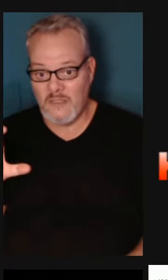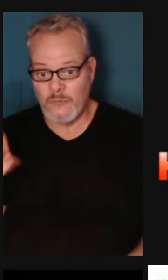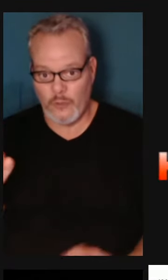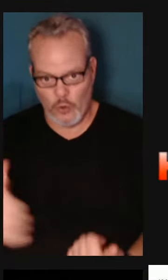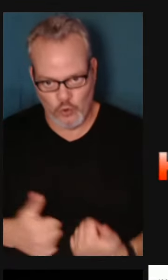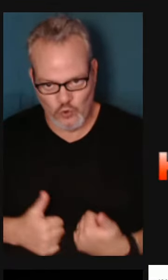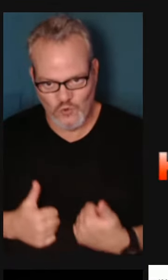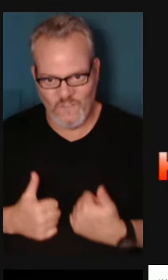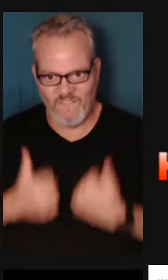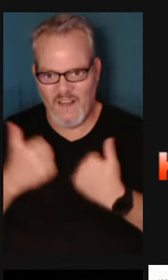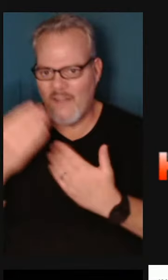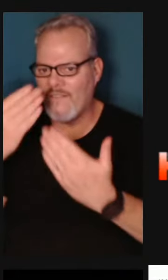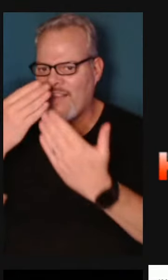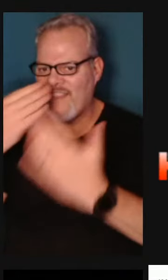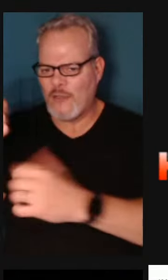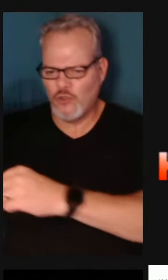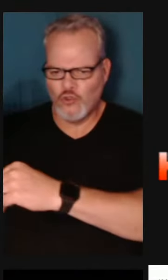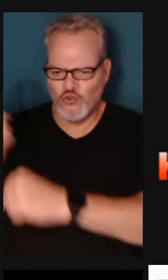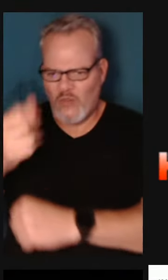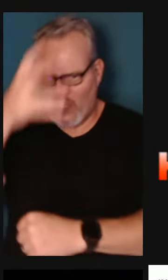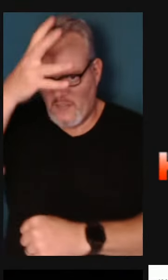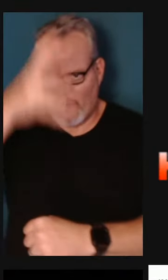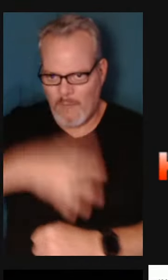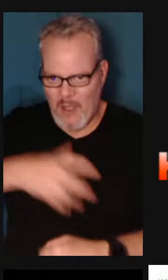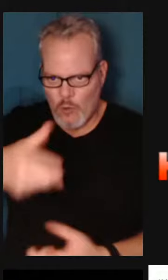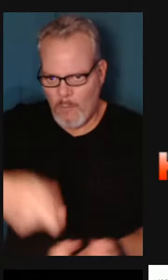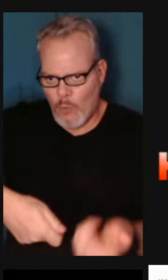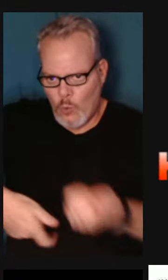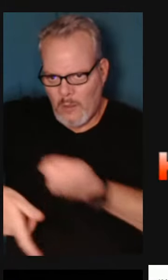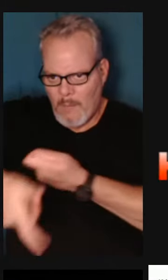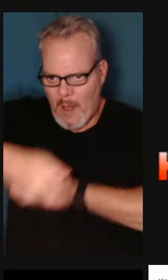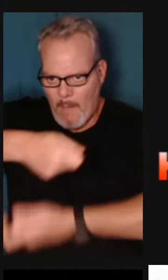who held him up. The man's son also survived.